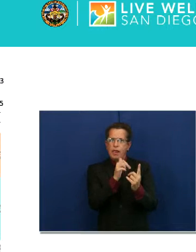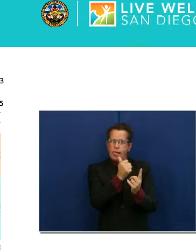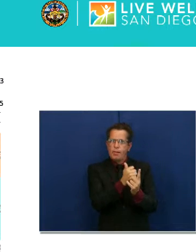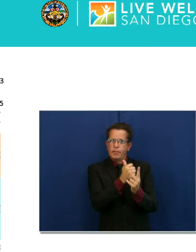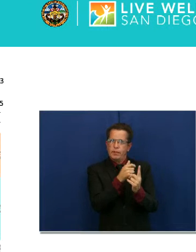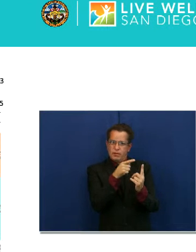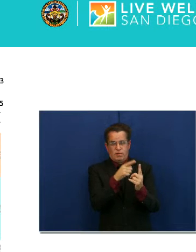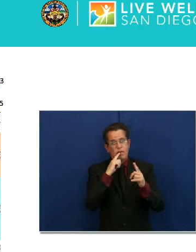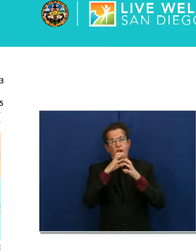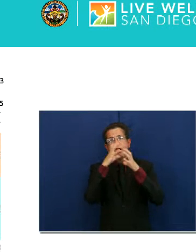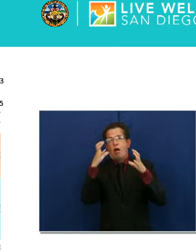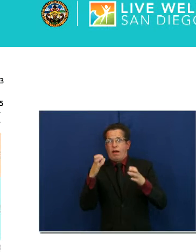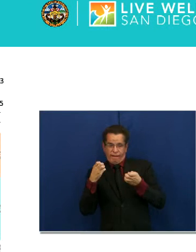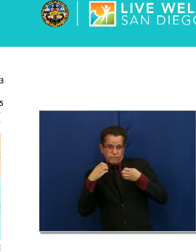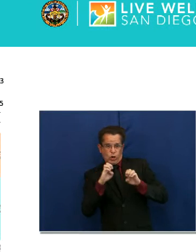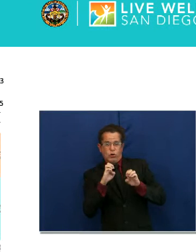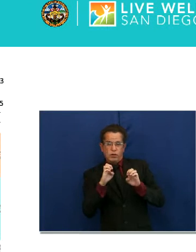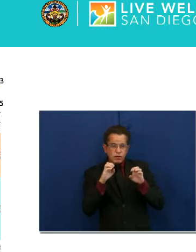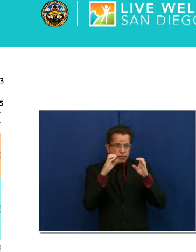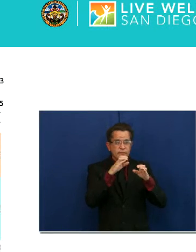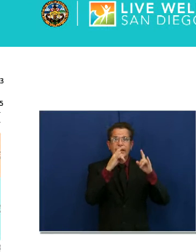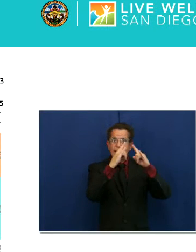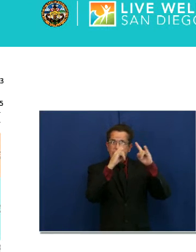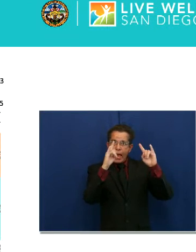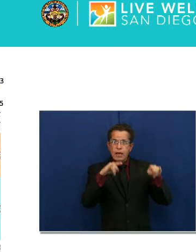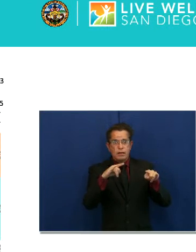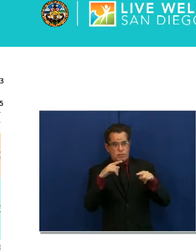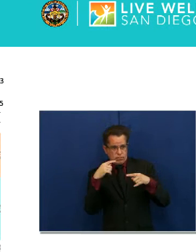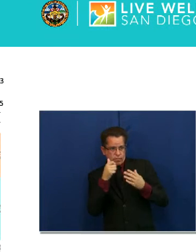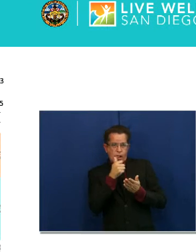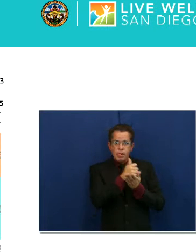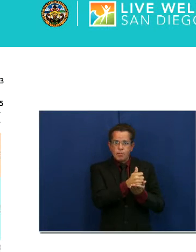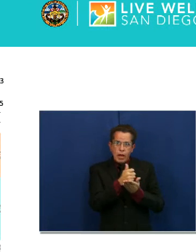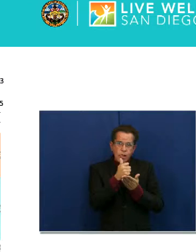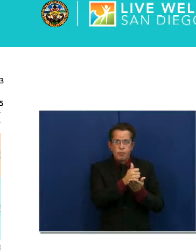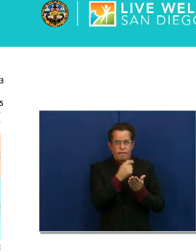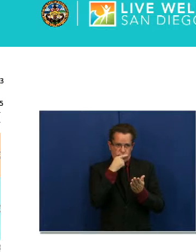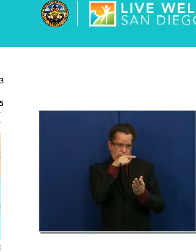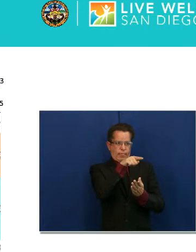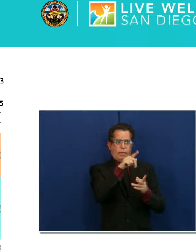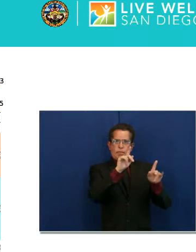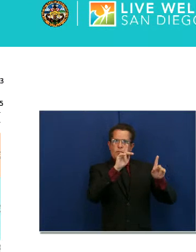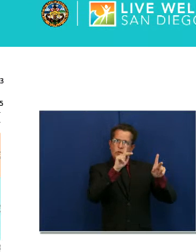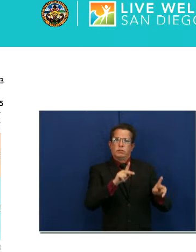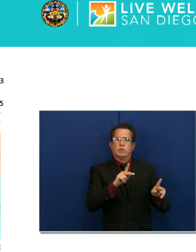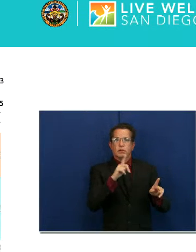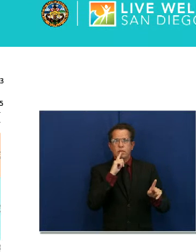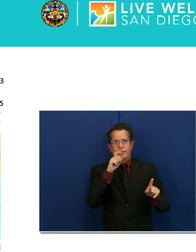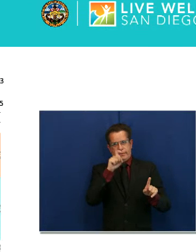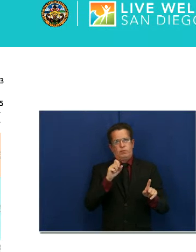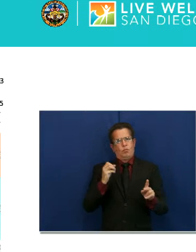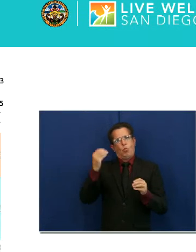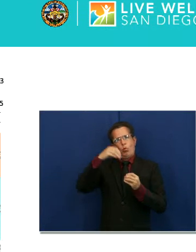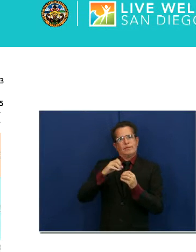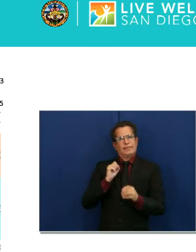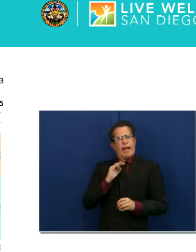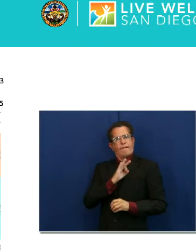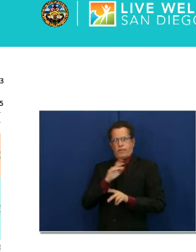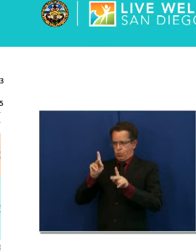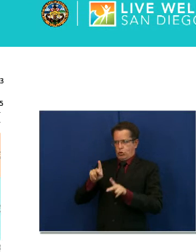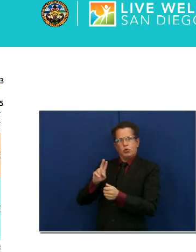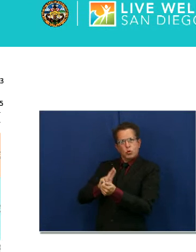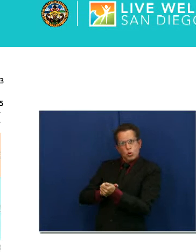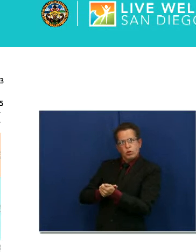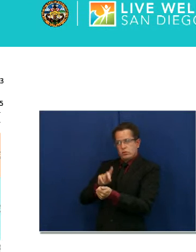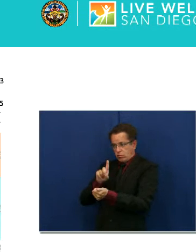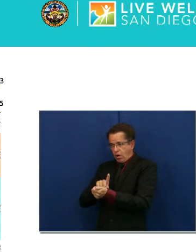all of the effort that we can do around setting up tents and standing up centers, again, relies on that need for staffing. And our staff